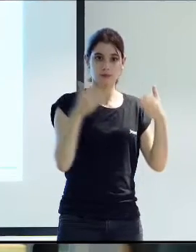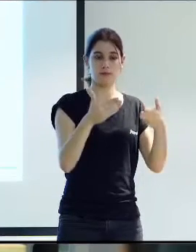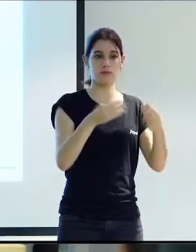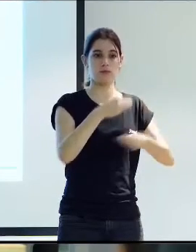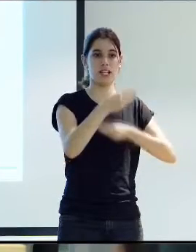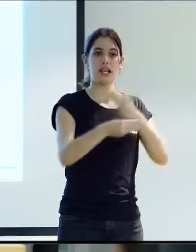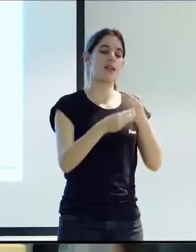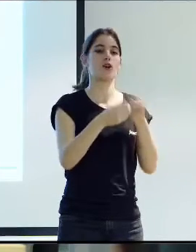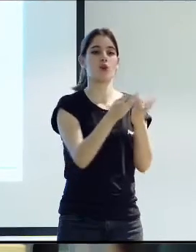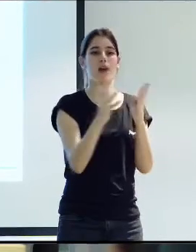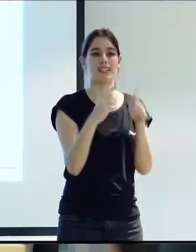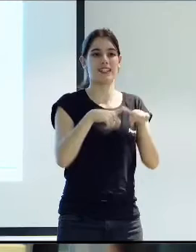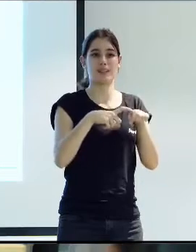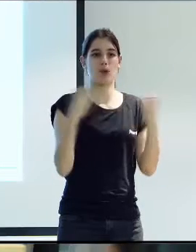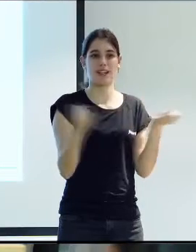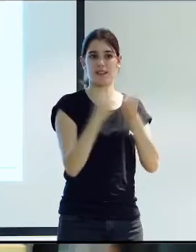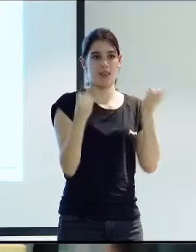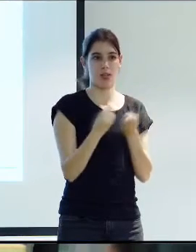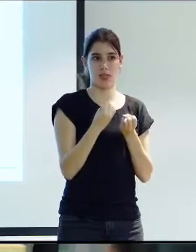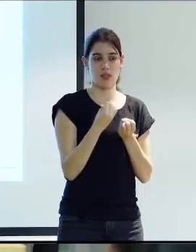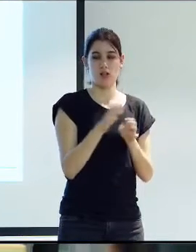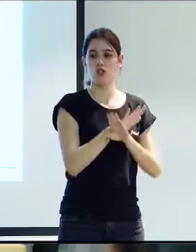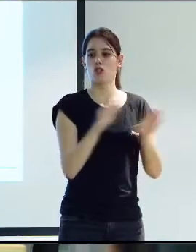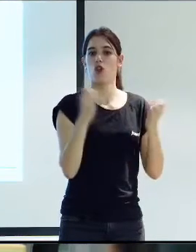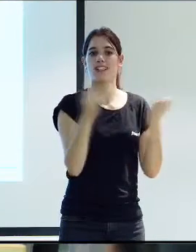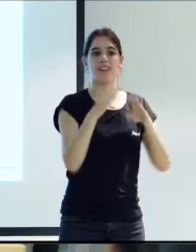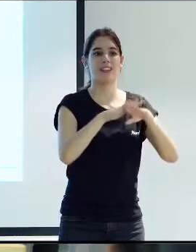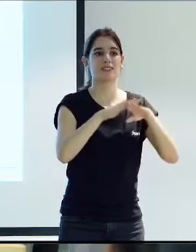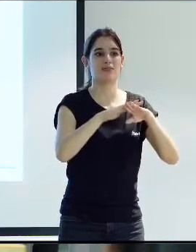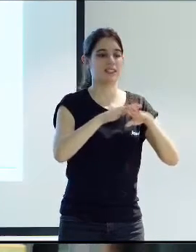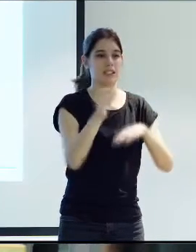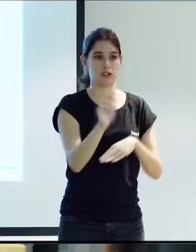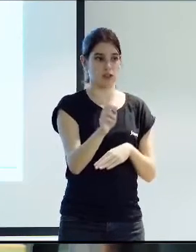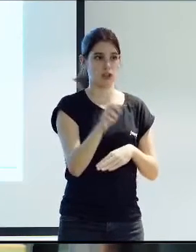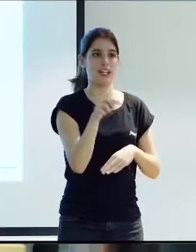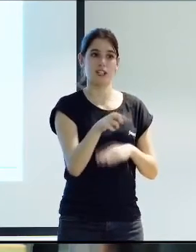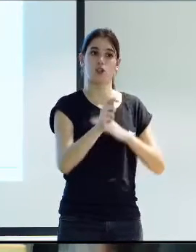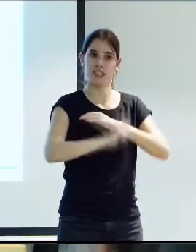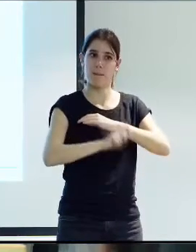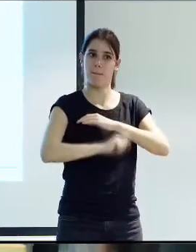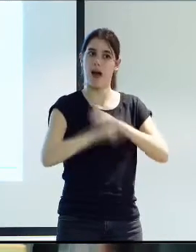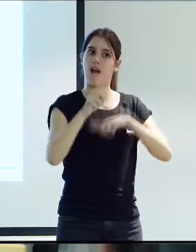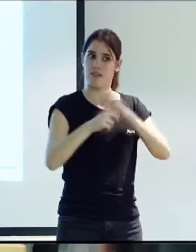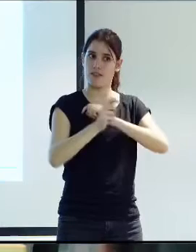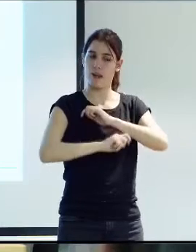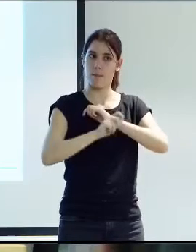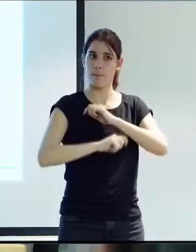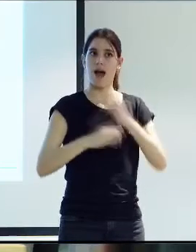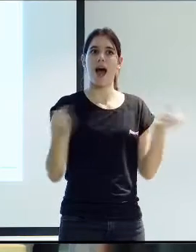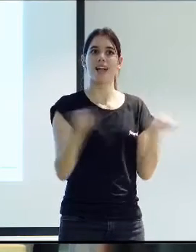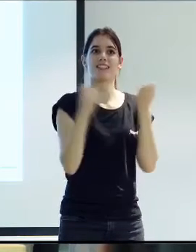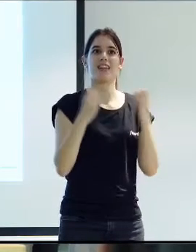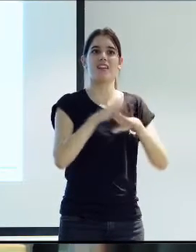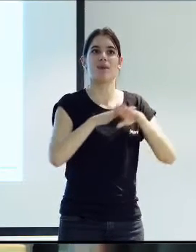be destined to the realization of all types of activities, not only basic activities. This is a